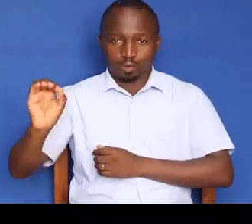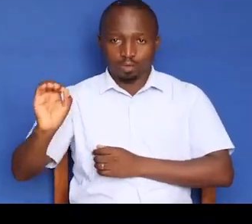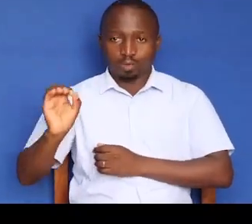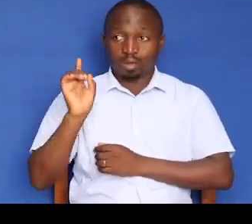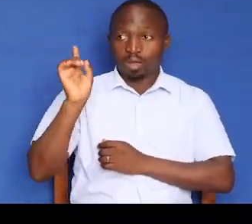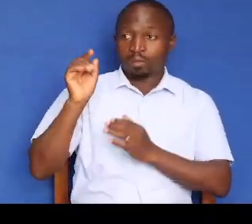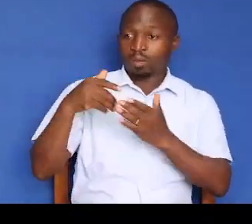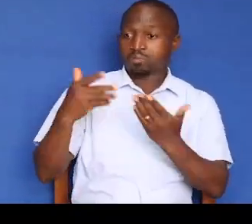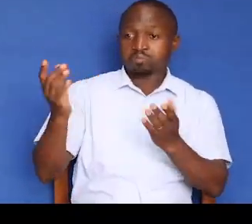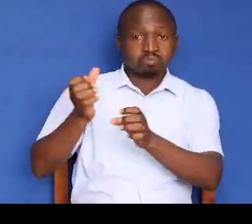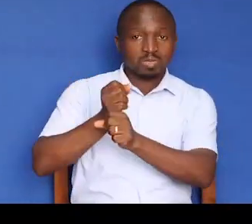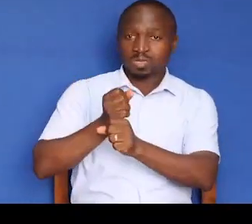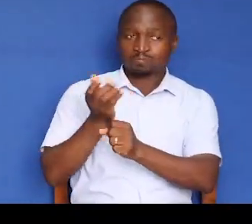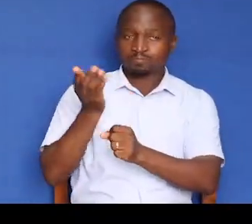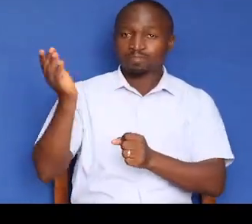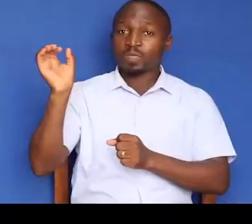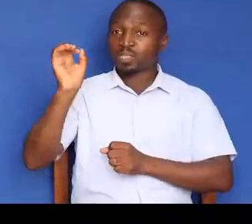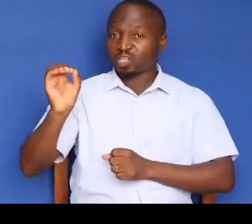because at 0, we are not have